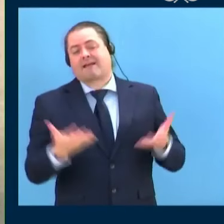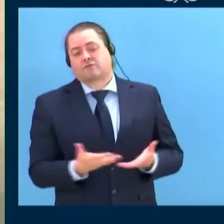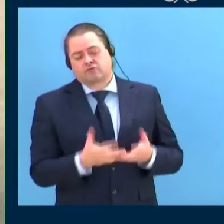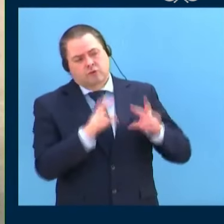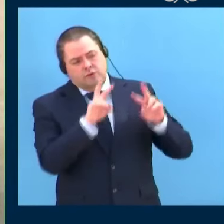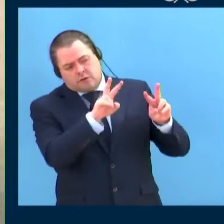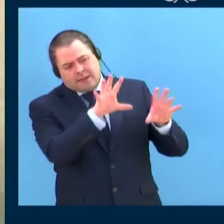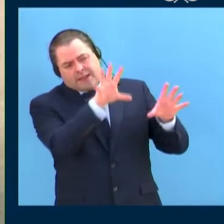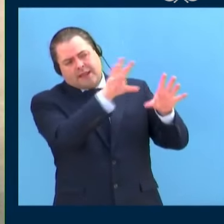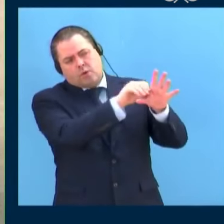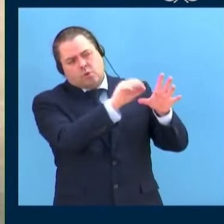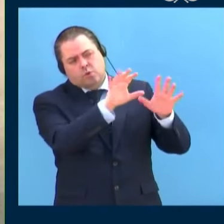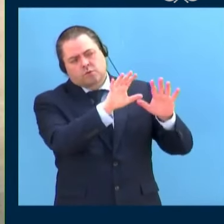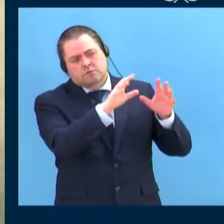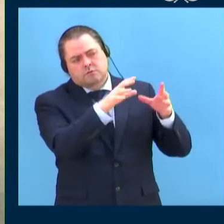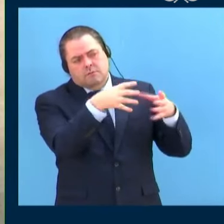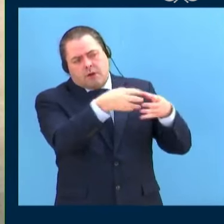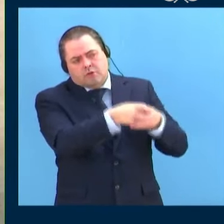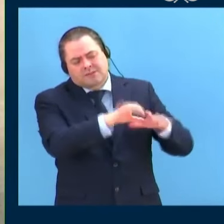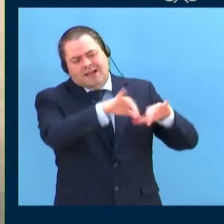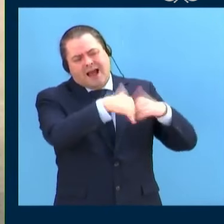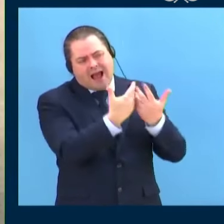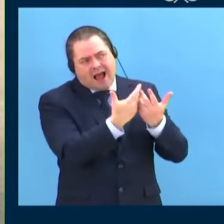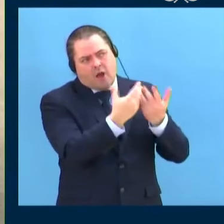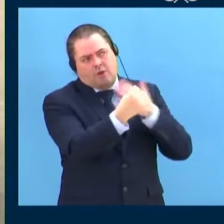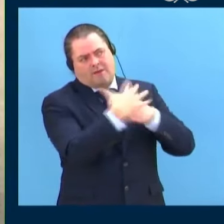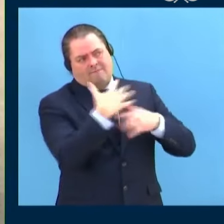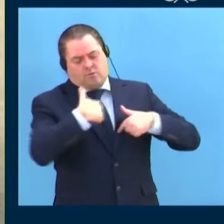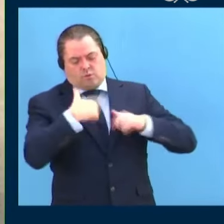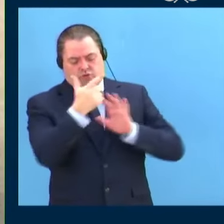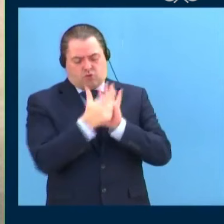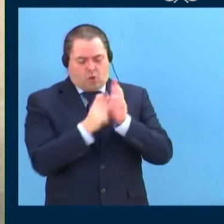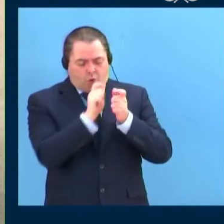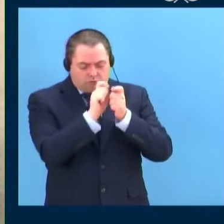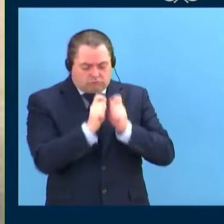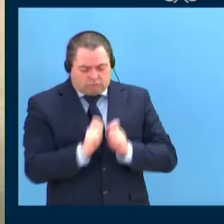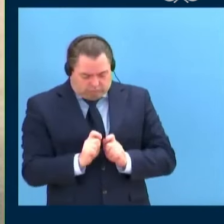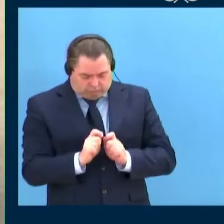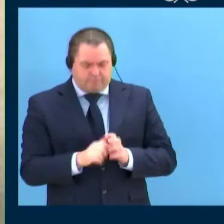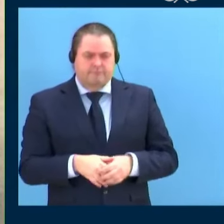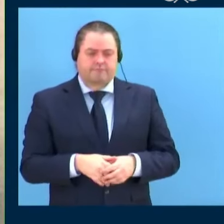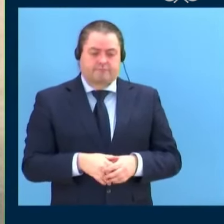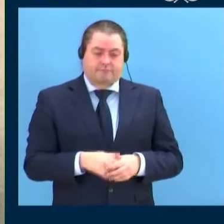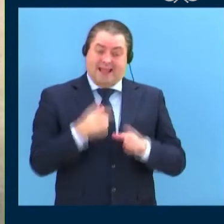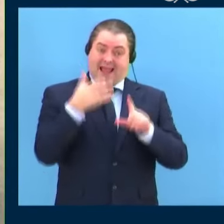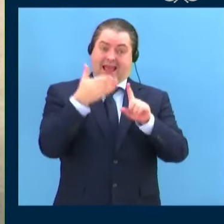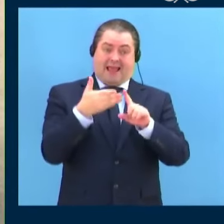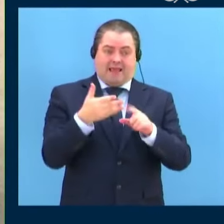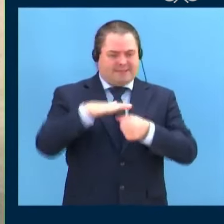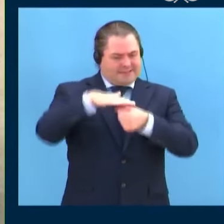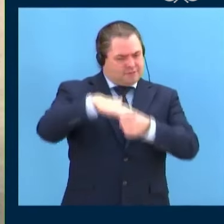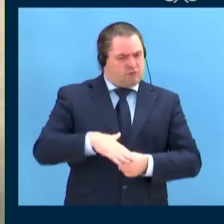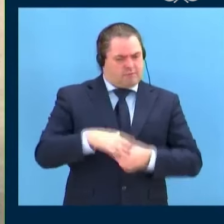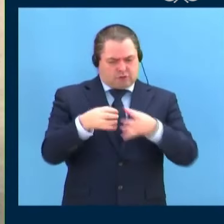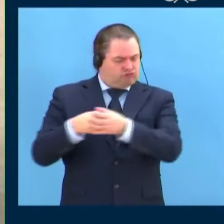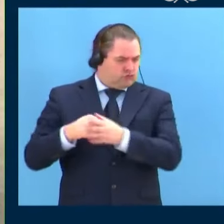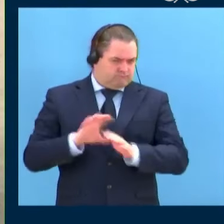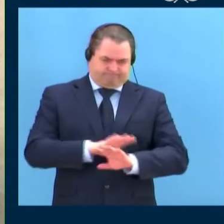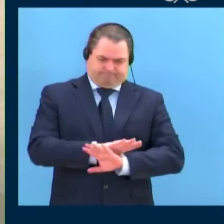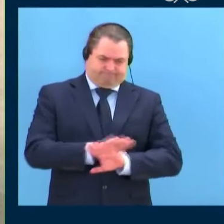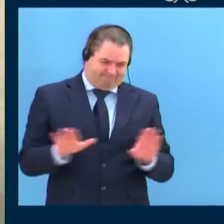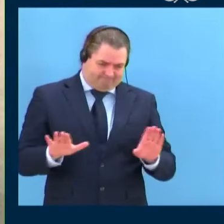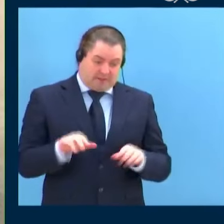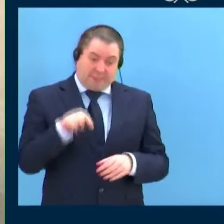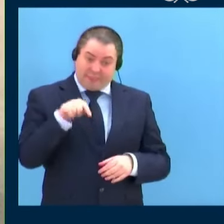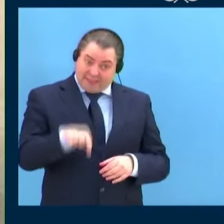guide national level practice. In this, a non-discrimination approach to legislation and policy is not